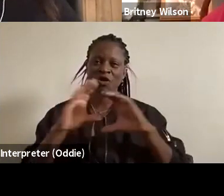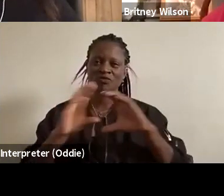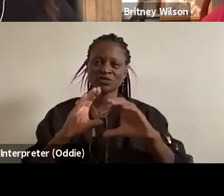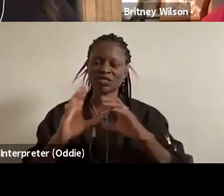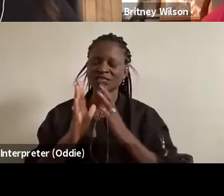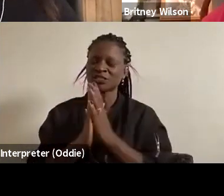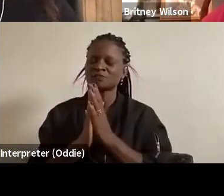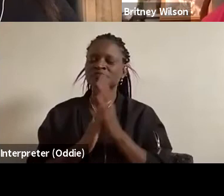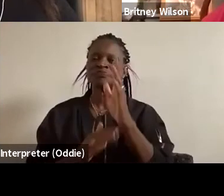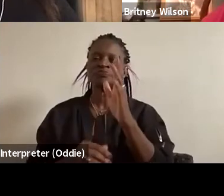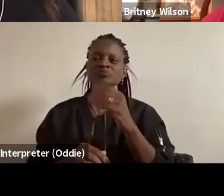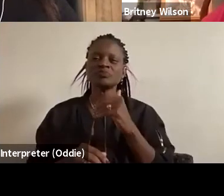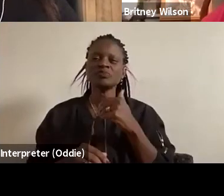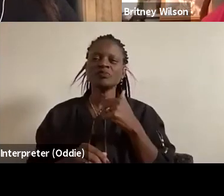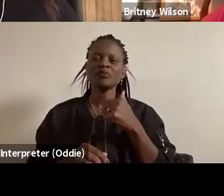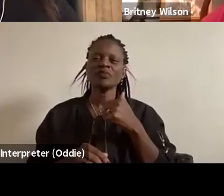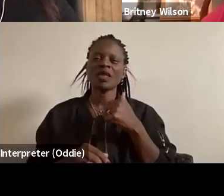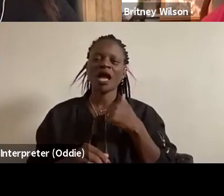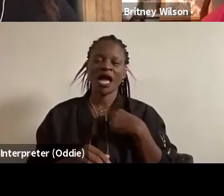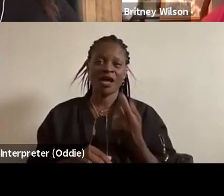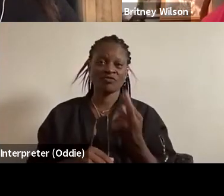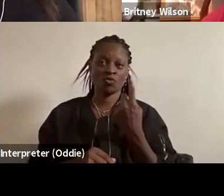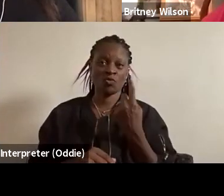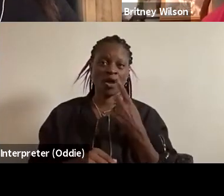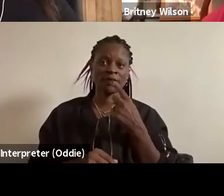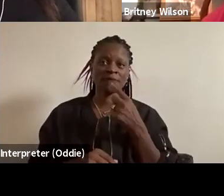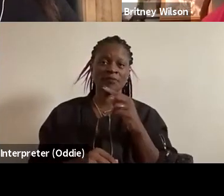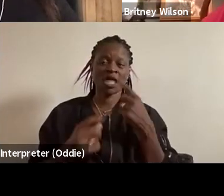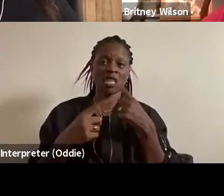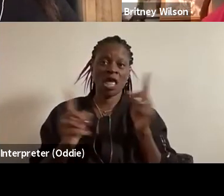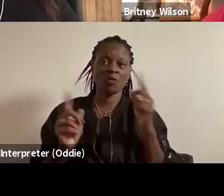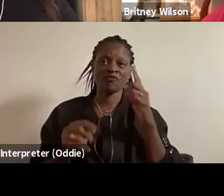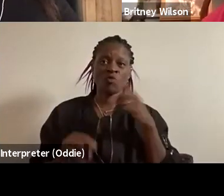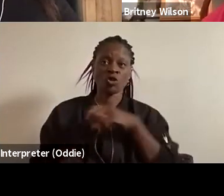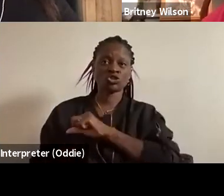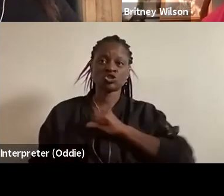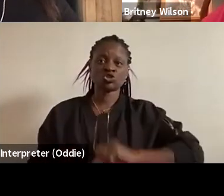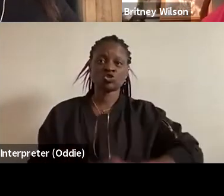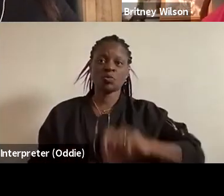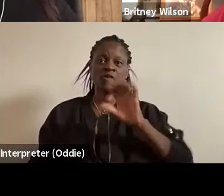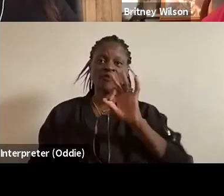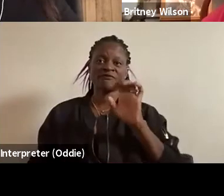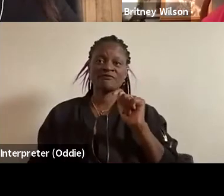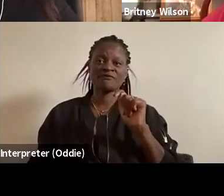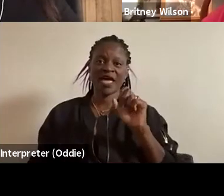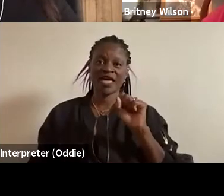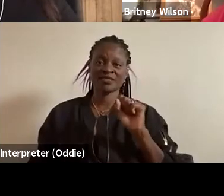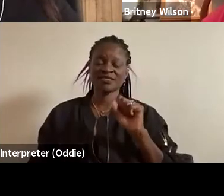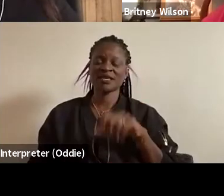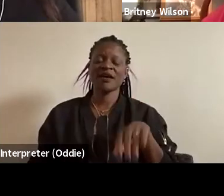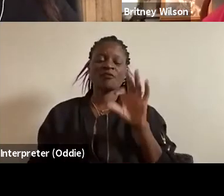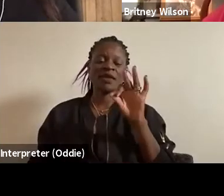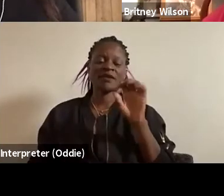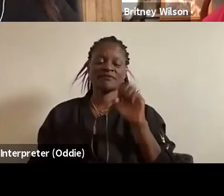make one plug on behalf of Superfest Disability Film Festival, which is coming up next weekend, October